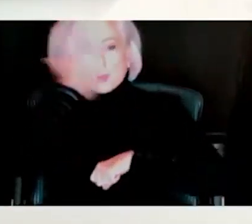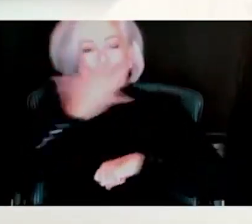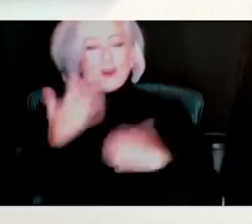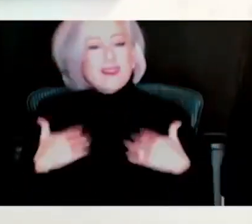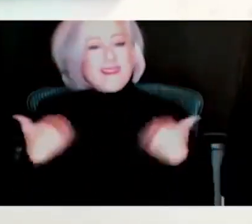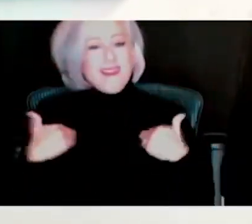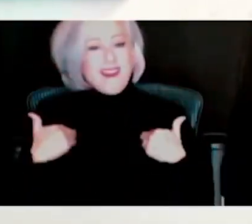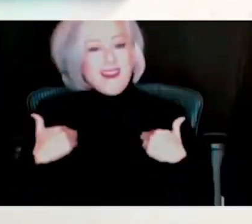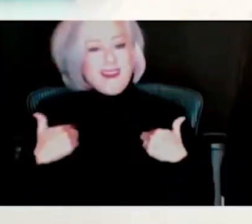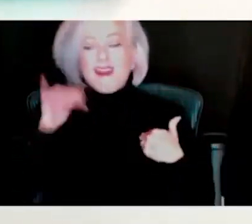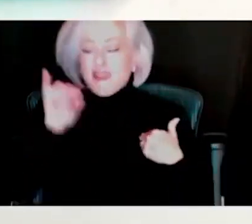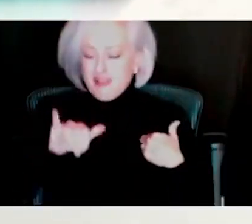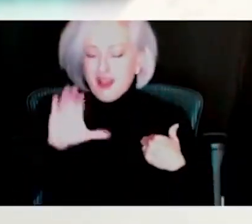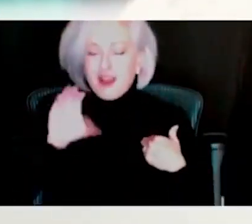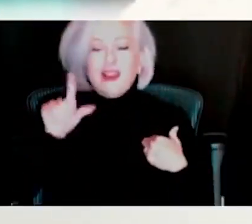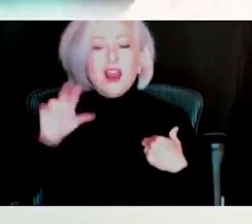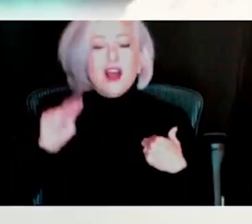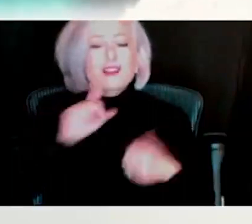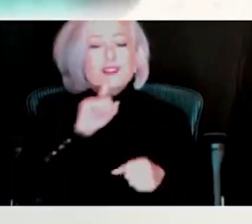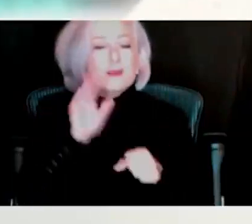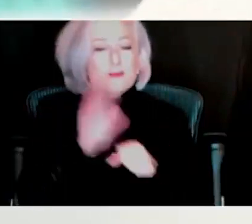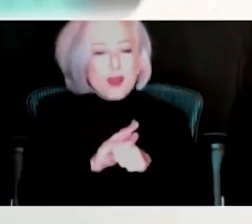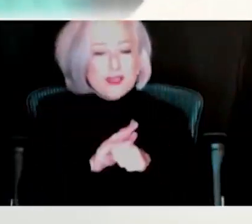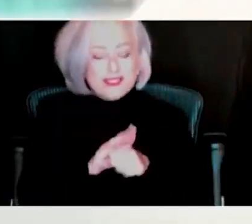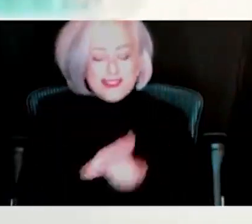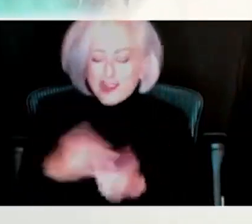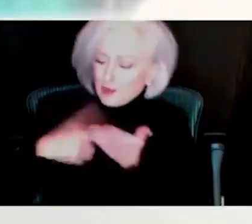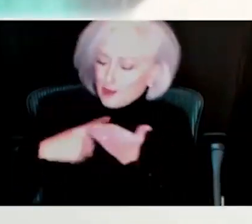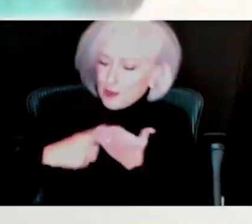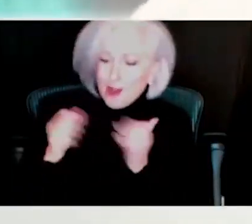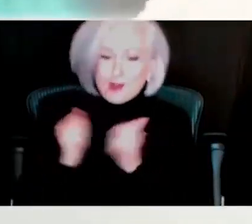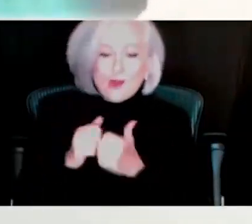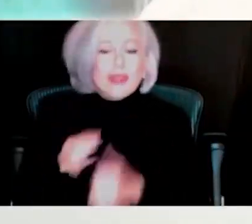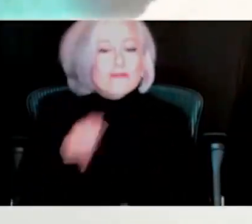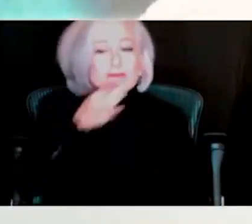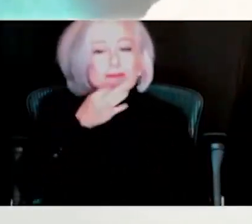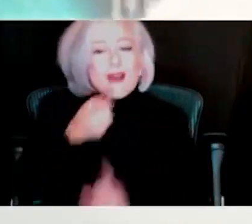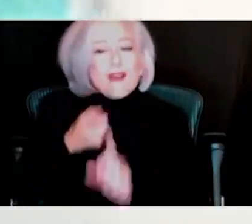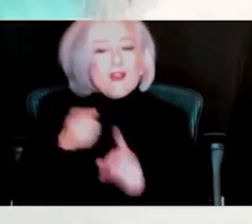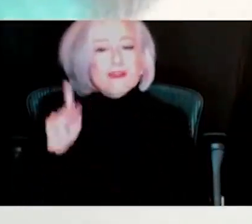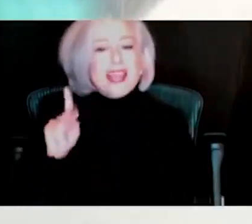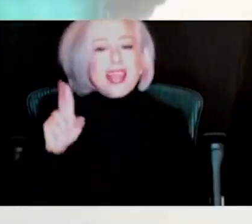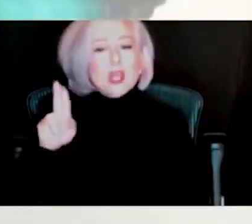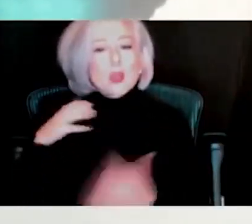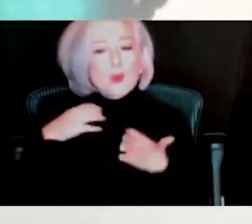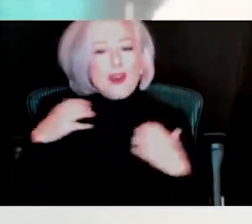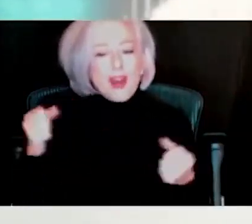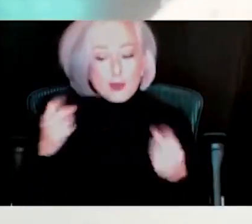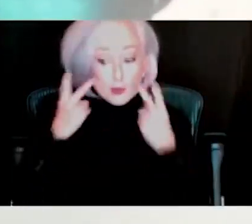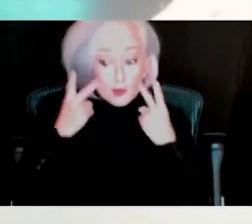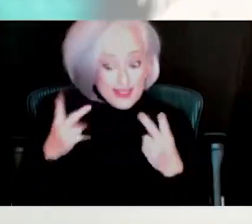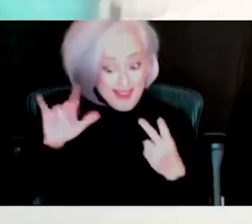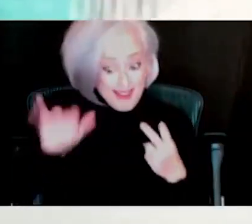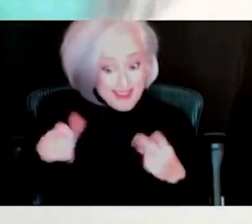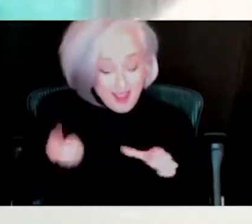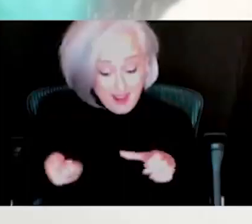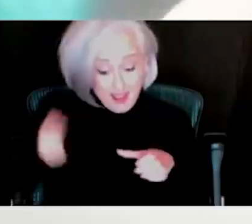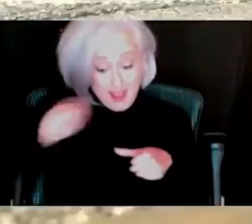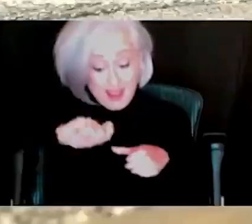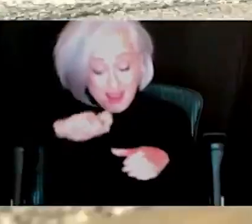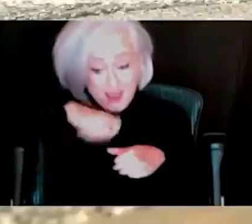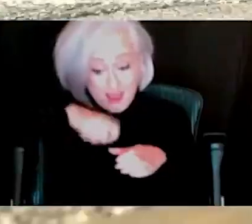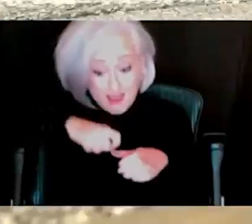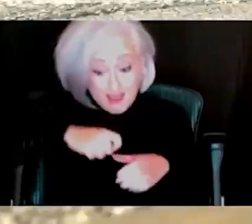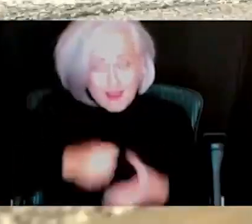So we went to the experts here at the University of Kansas Health System to see if these powders really can turn what you're drinking into the fountain of